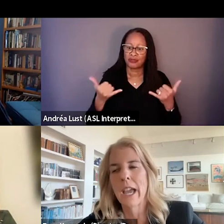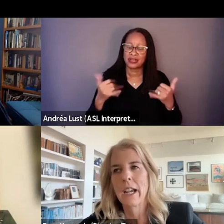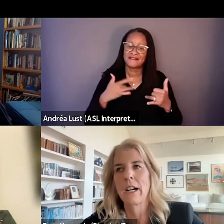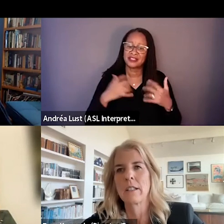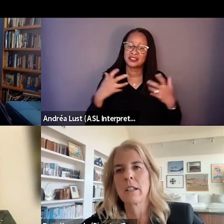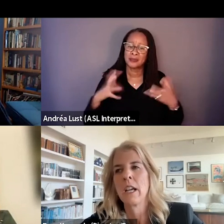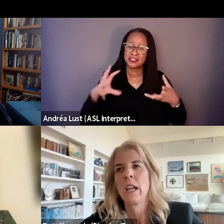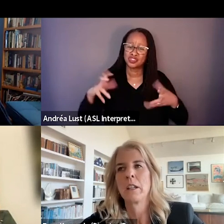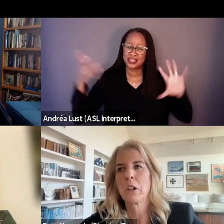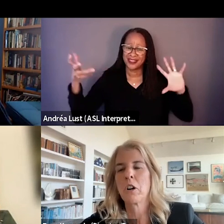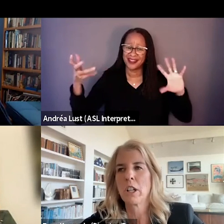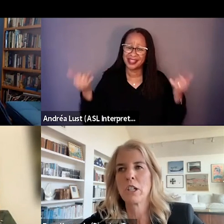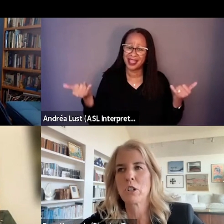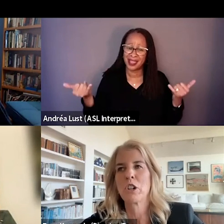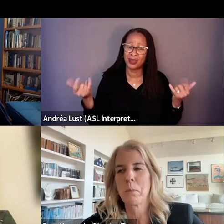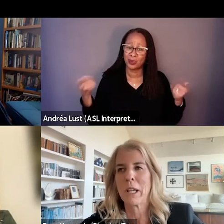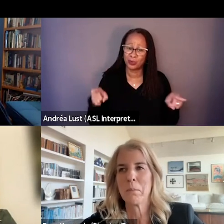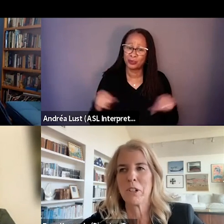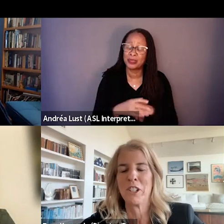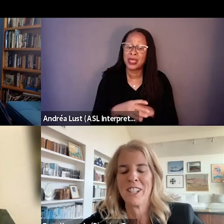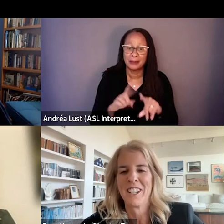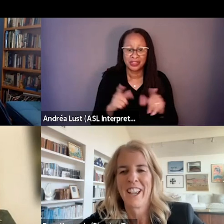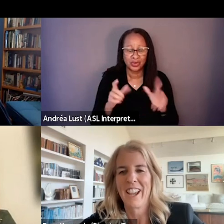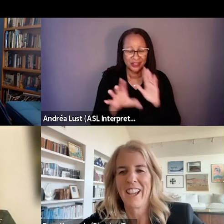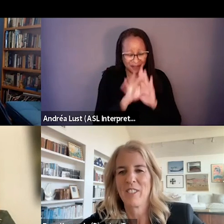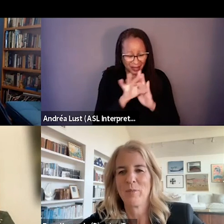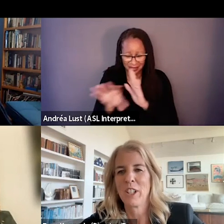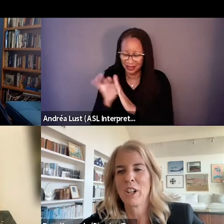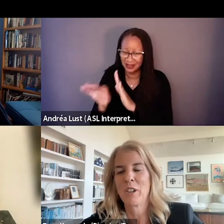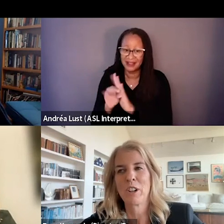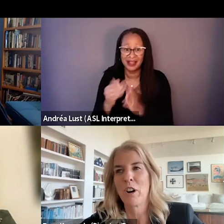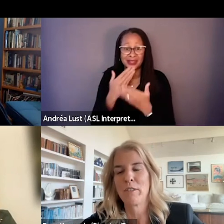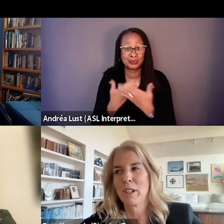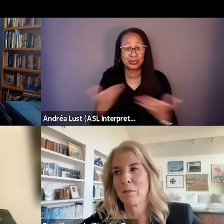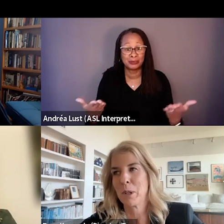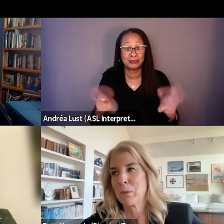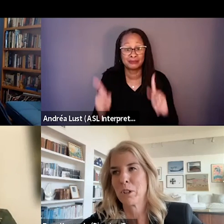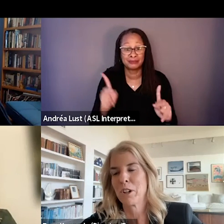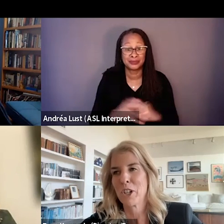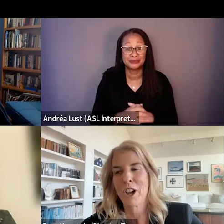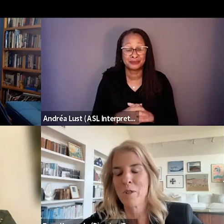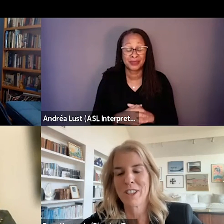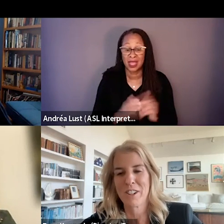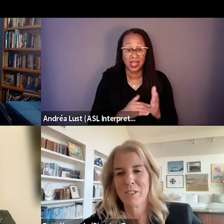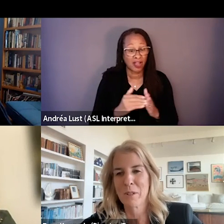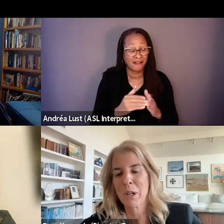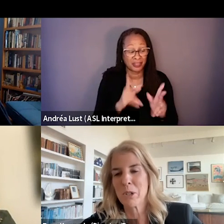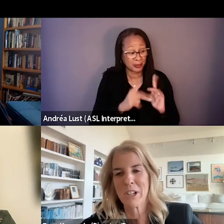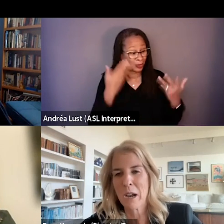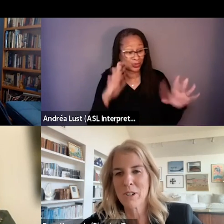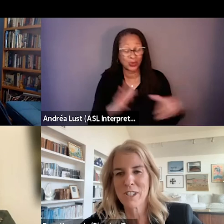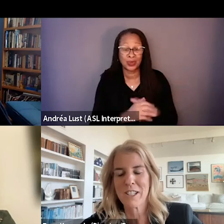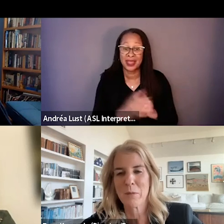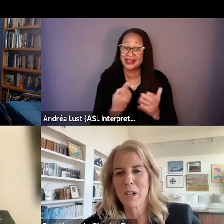much chaos, that there are these good people. And, you know, they're often people you don't even know, and they're